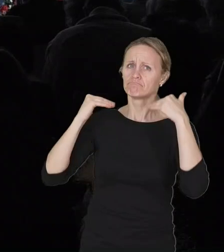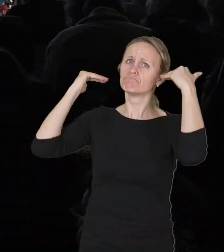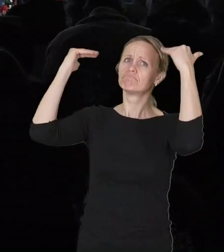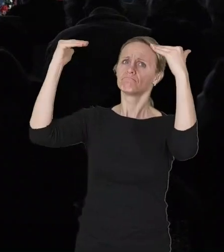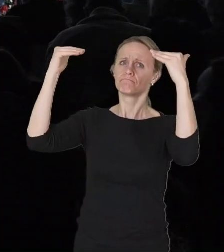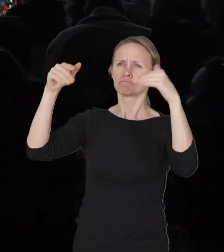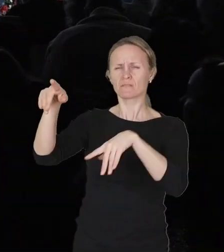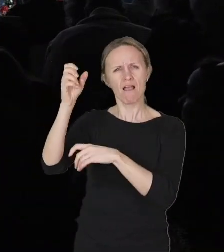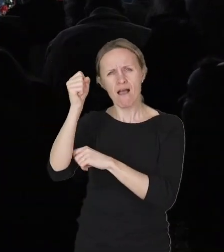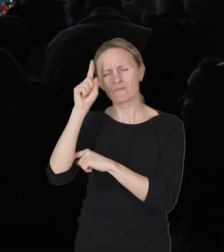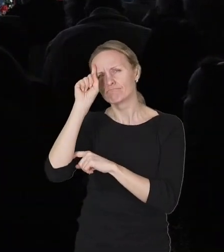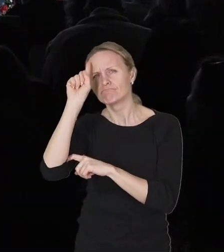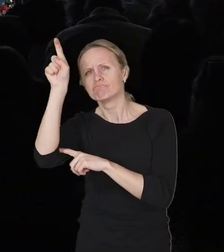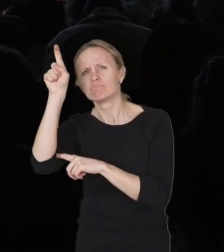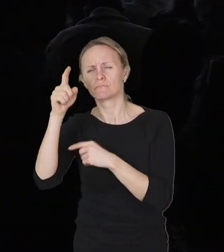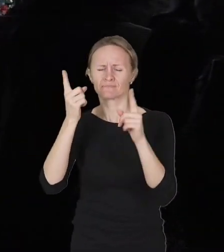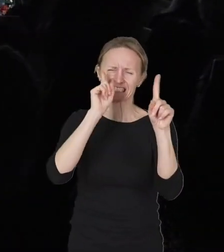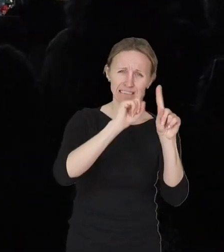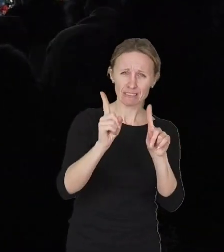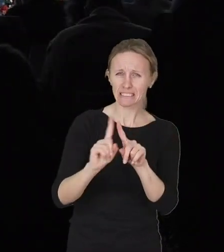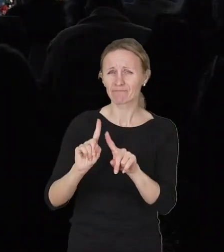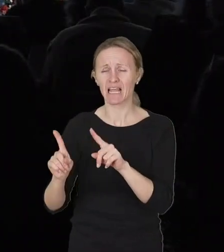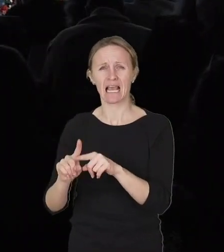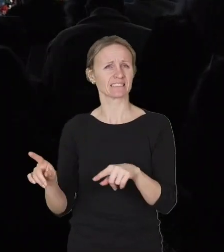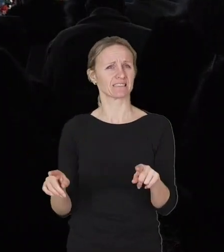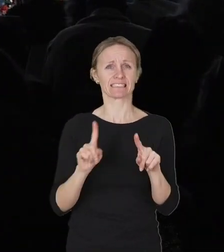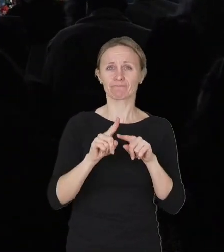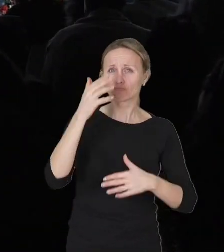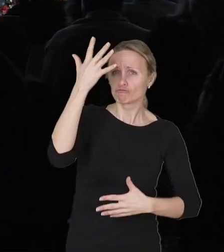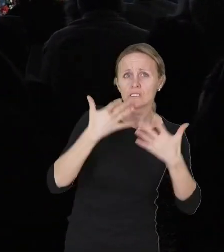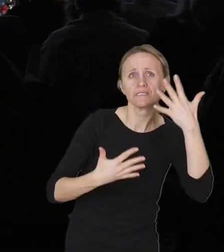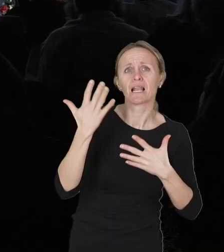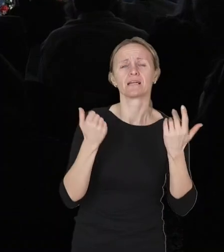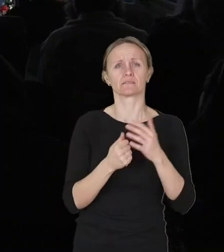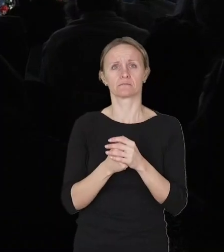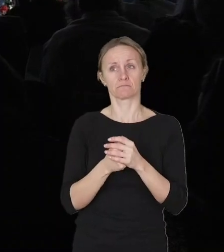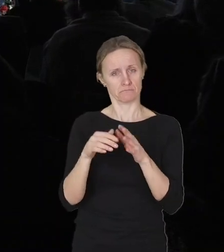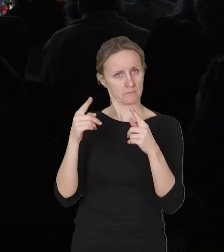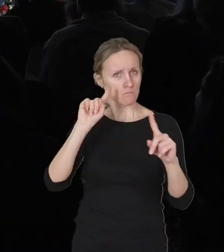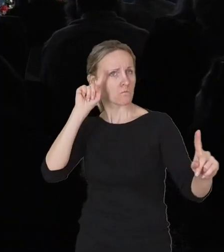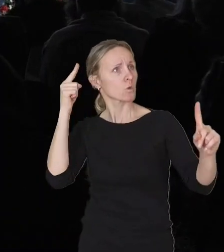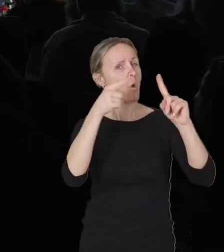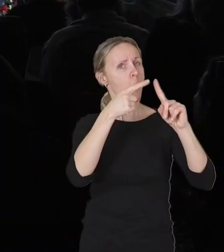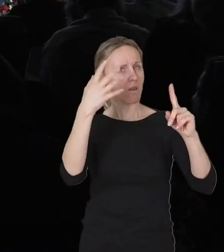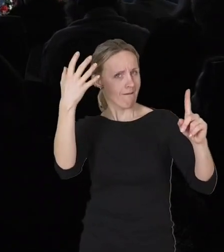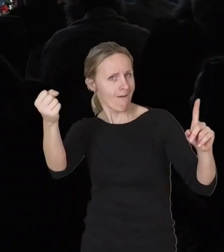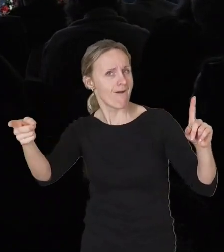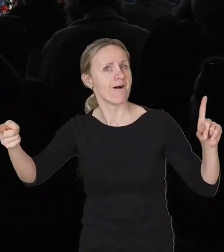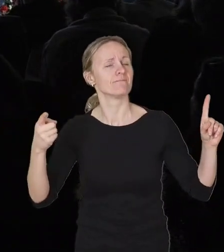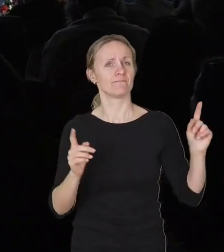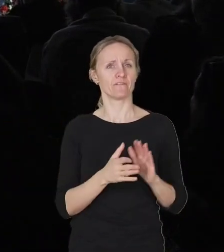indicators related to innovation. You definitely has a global economy. You are the part of the big global